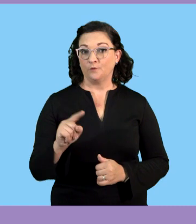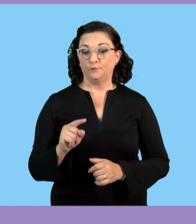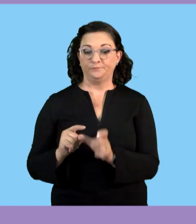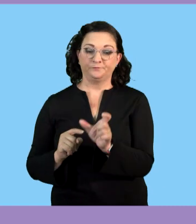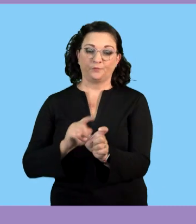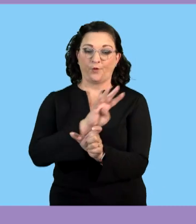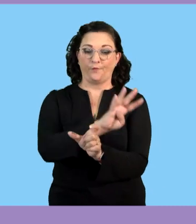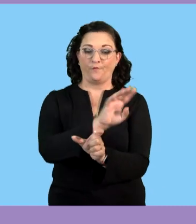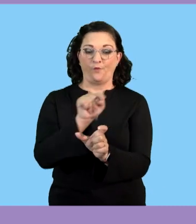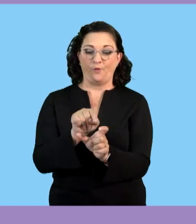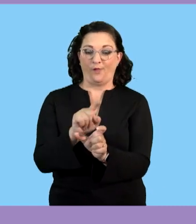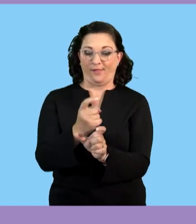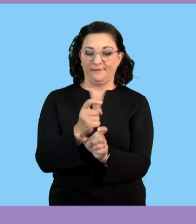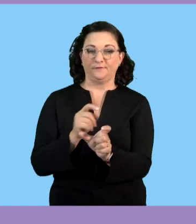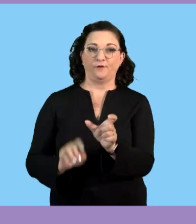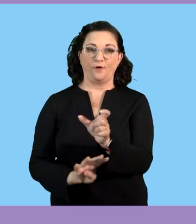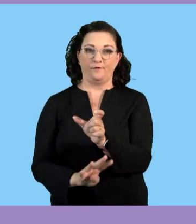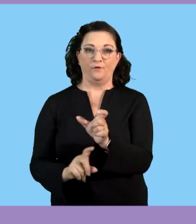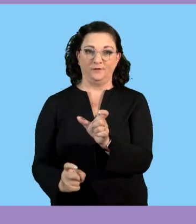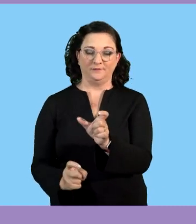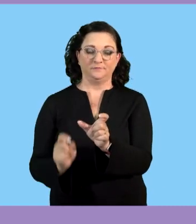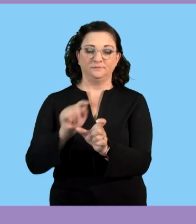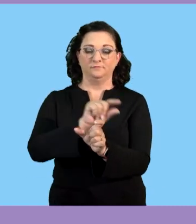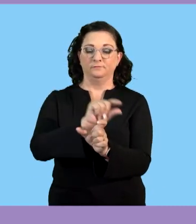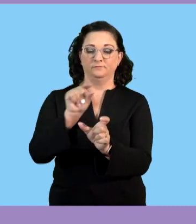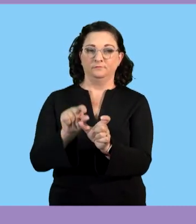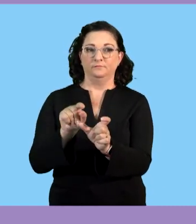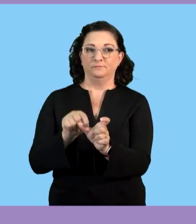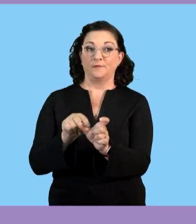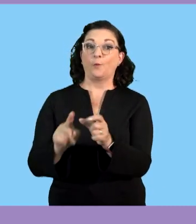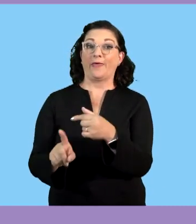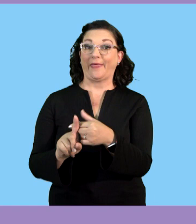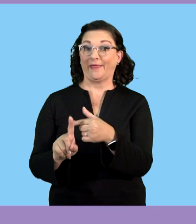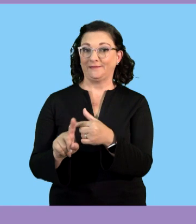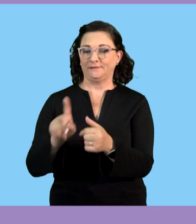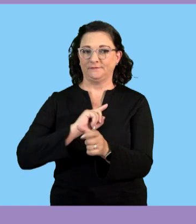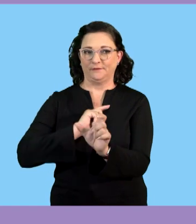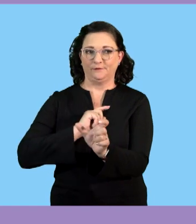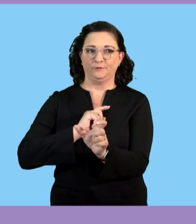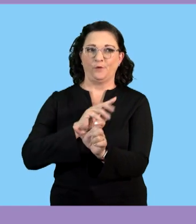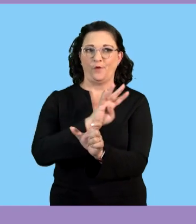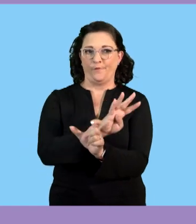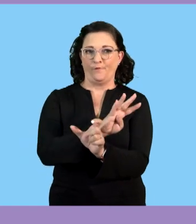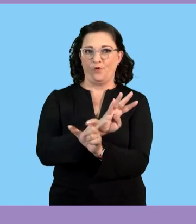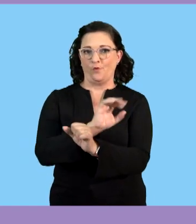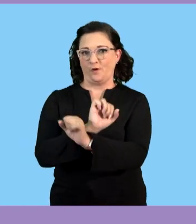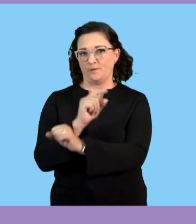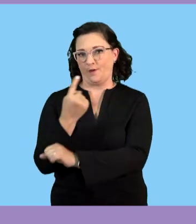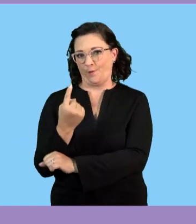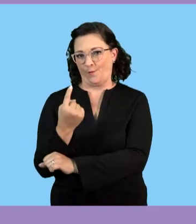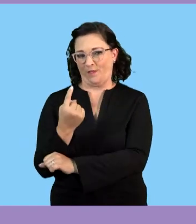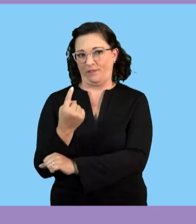4 multiplied by x, which is 4x. And we are adding in that bracket, so 4 multiplied by